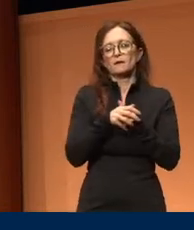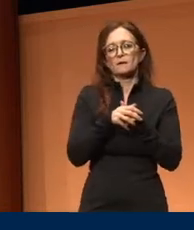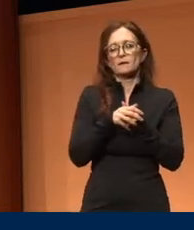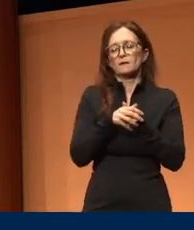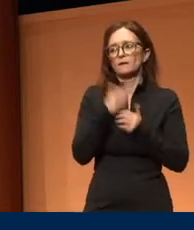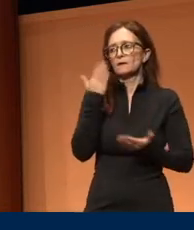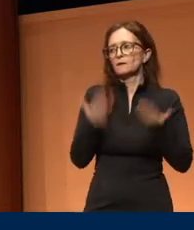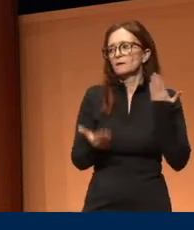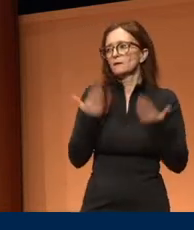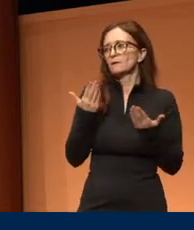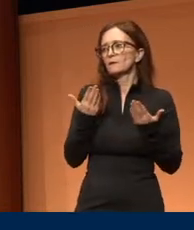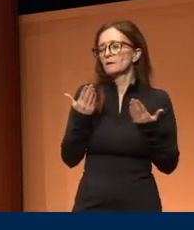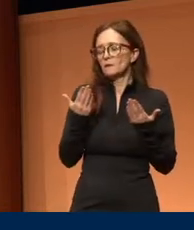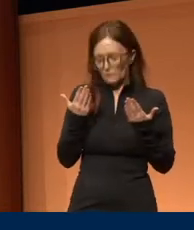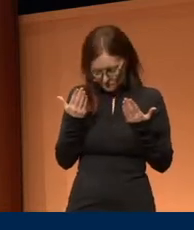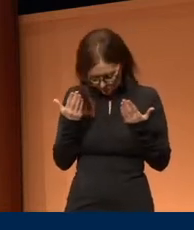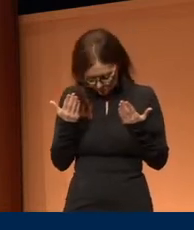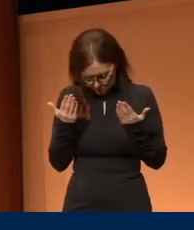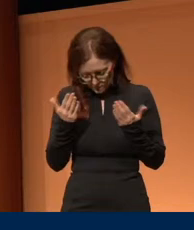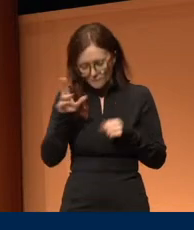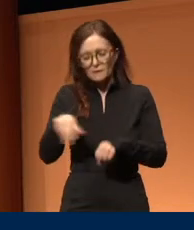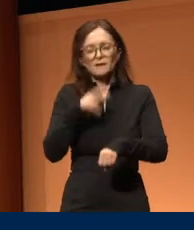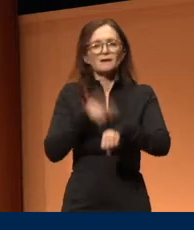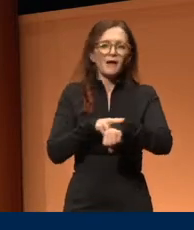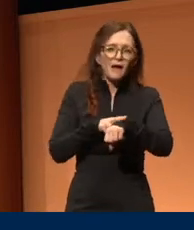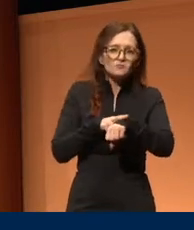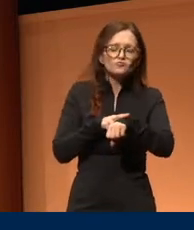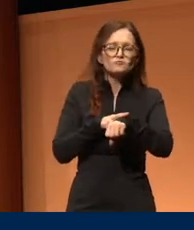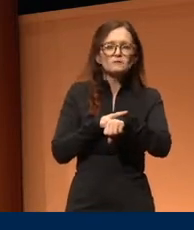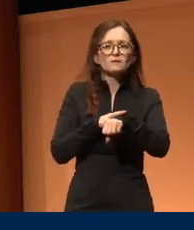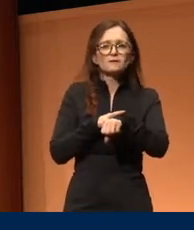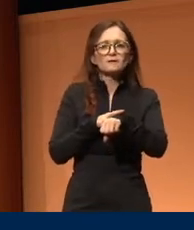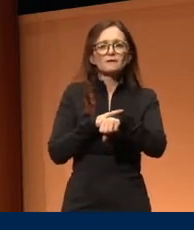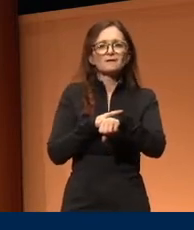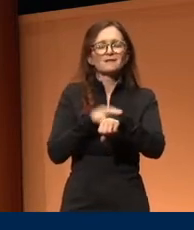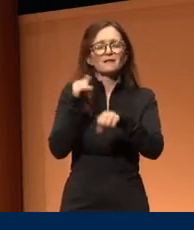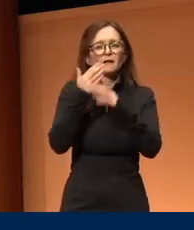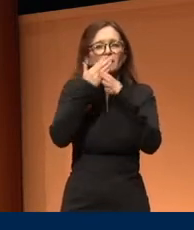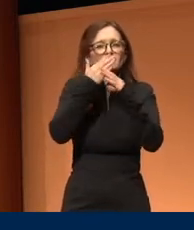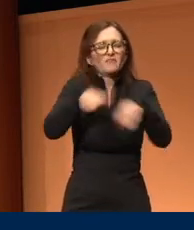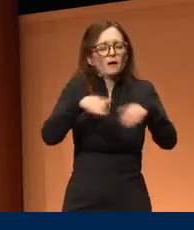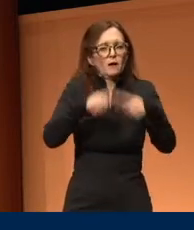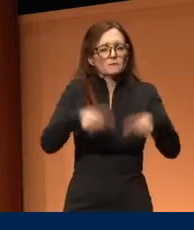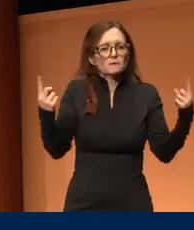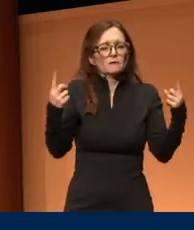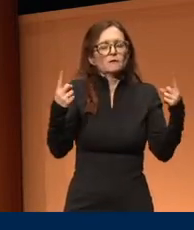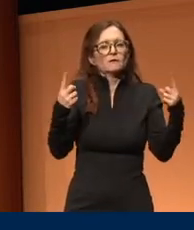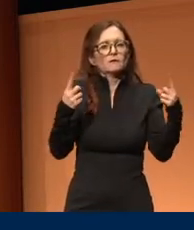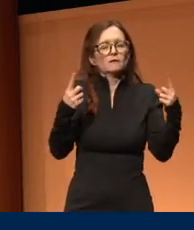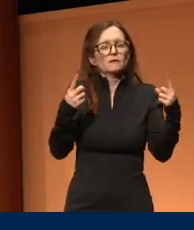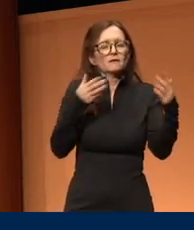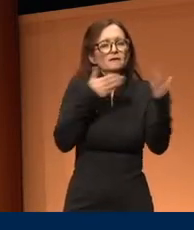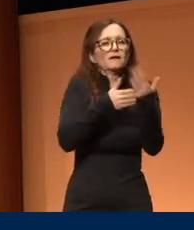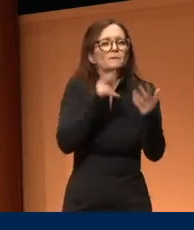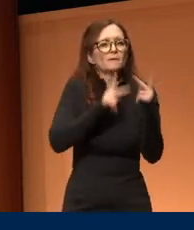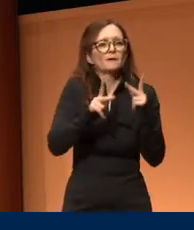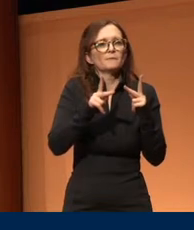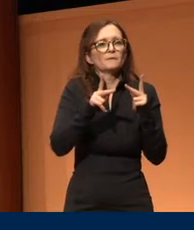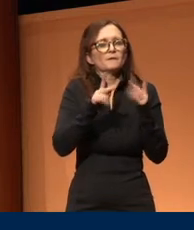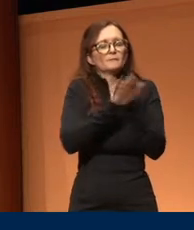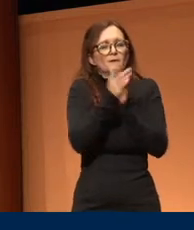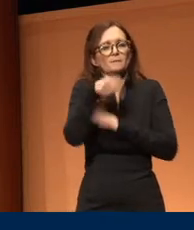might this bend us towards a kind of nationalism or a kind of partiality towards the people who end up making it into the